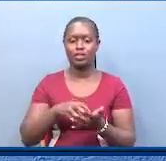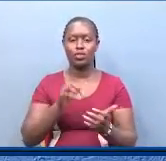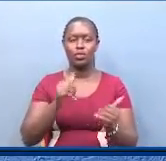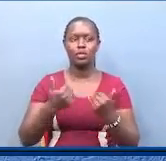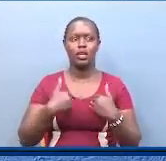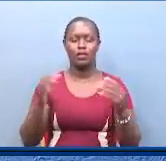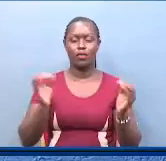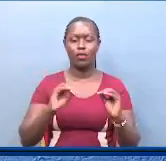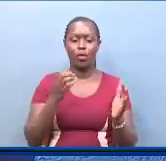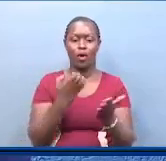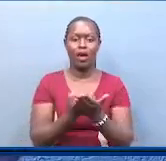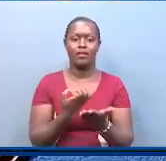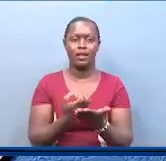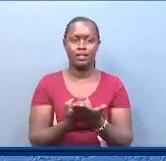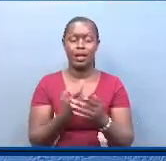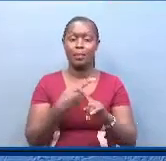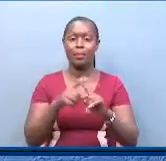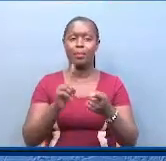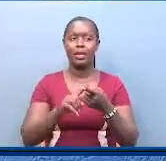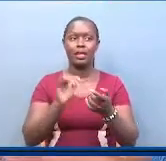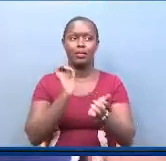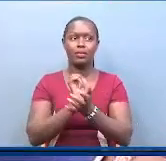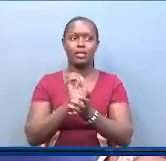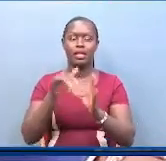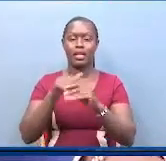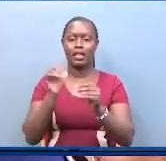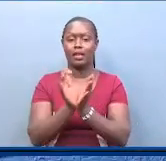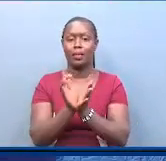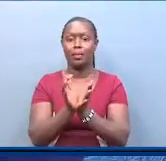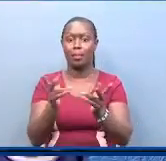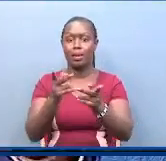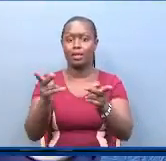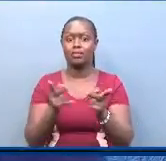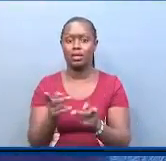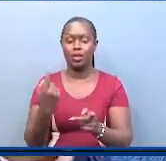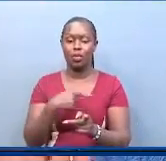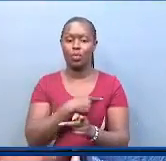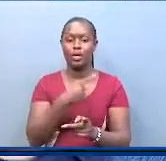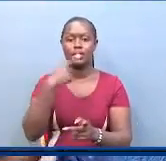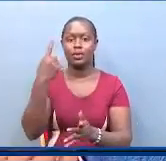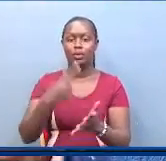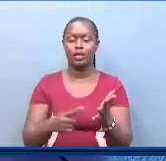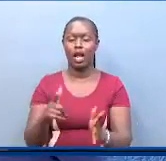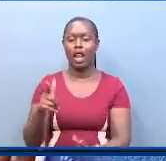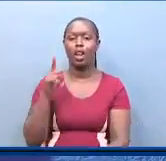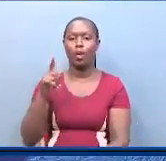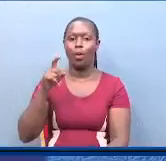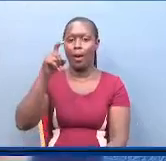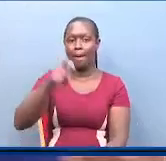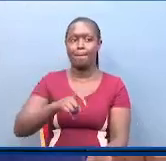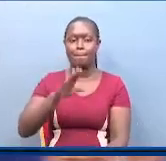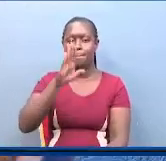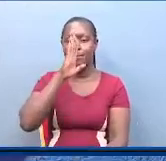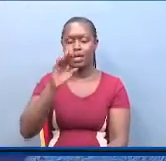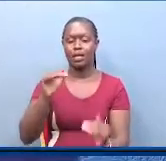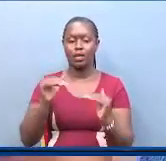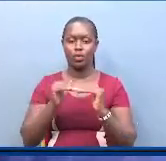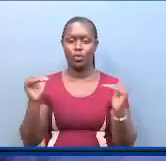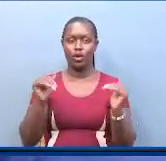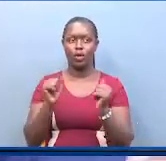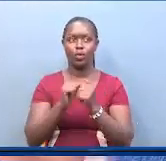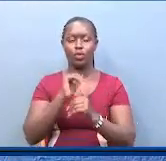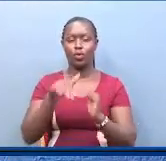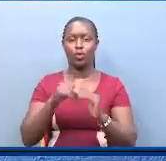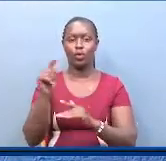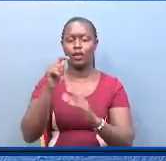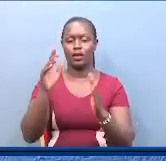evidence or anything of the sort. The prosecution is within the public space. Mm-hmm. So we are saying that the law must be adduced equally upon all